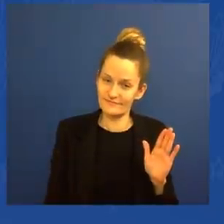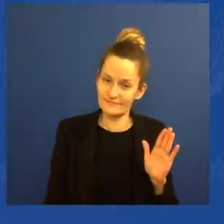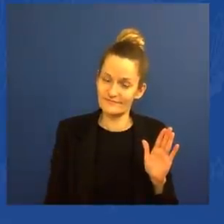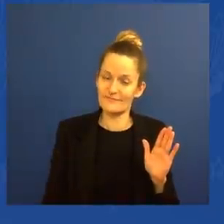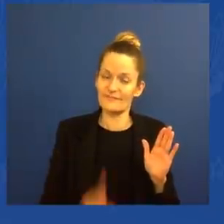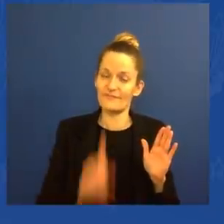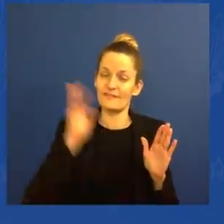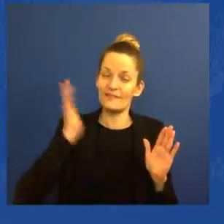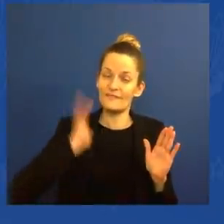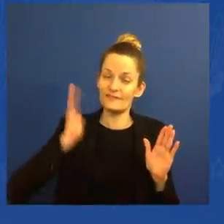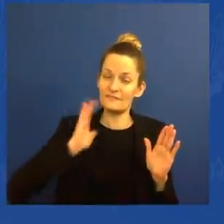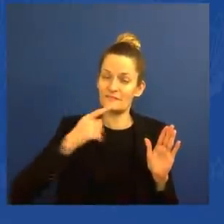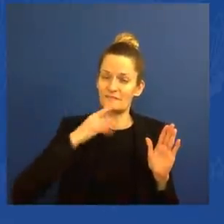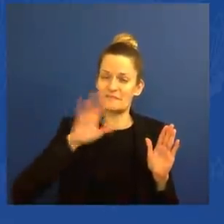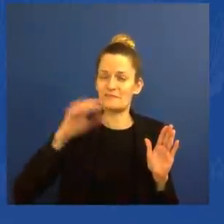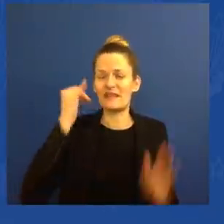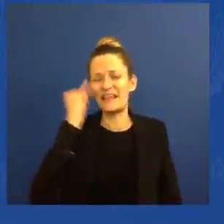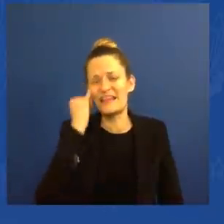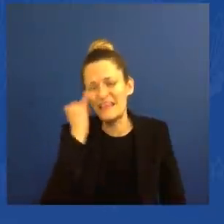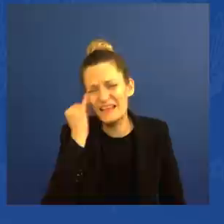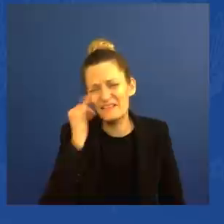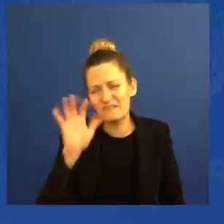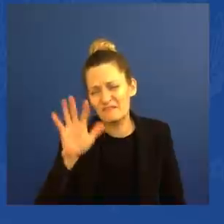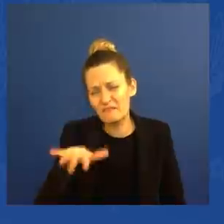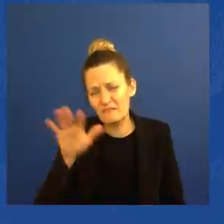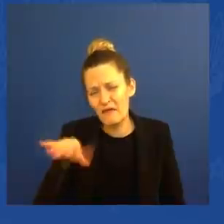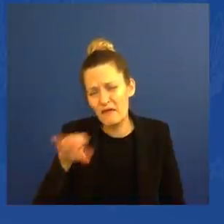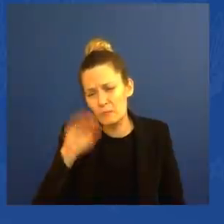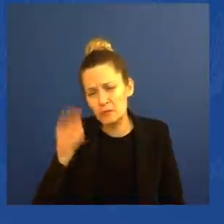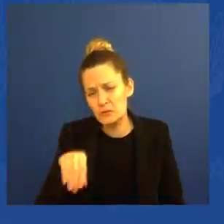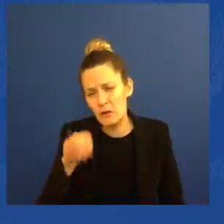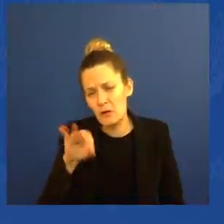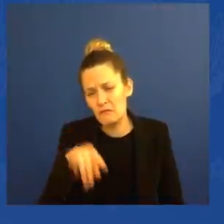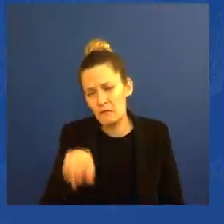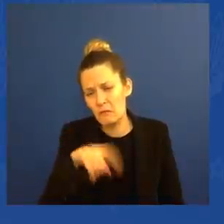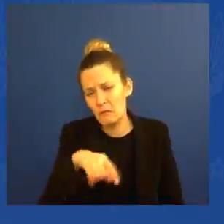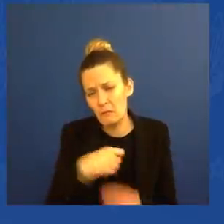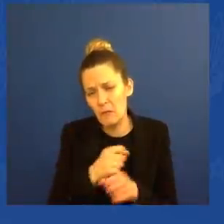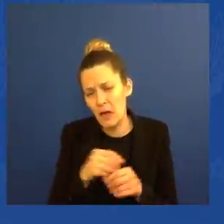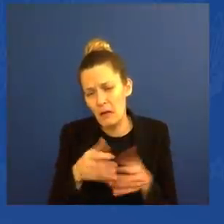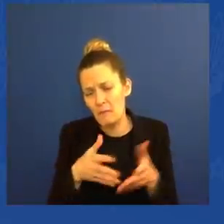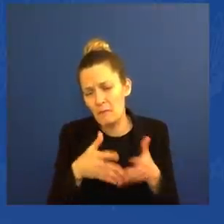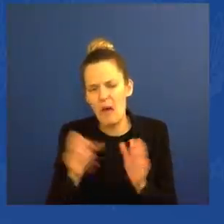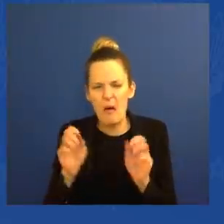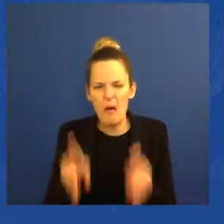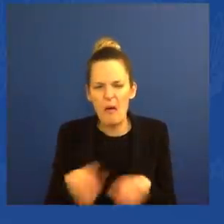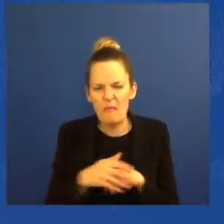I'm changing that. It has to be a minimum of 75%, and then.